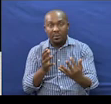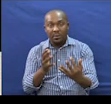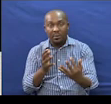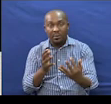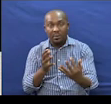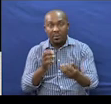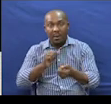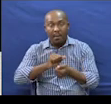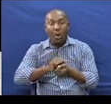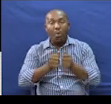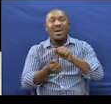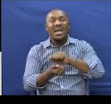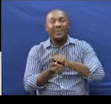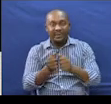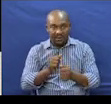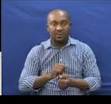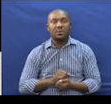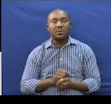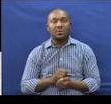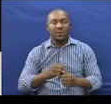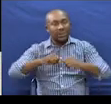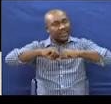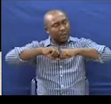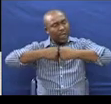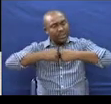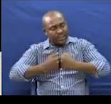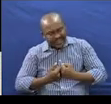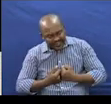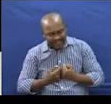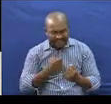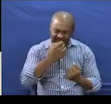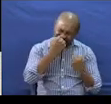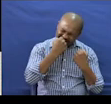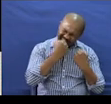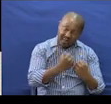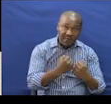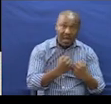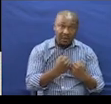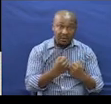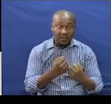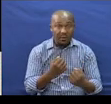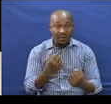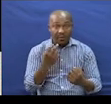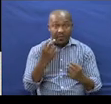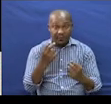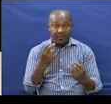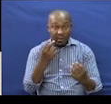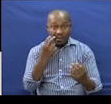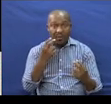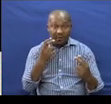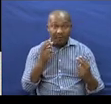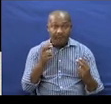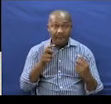Population problems. Those challenges, those difficulties that is facing the